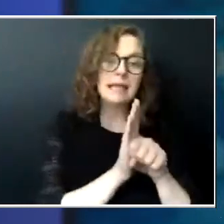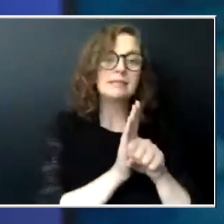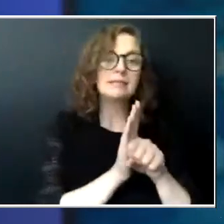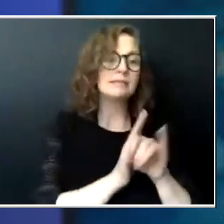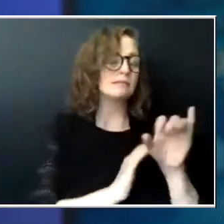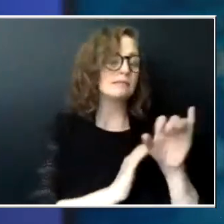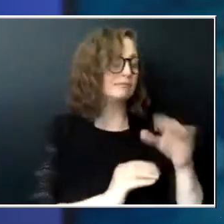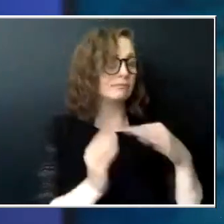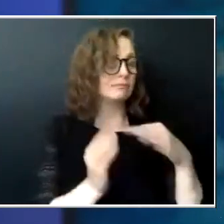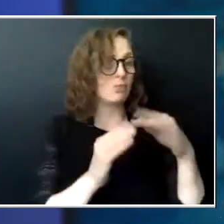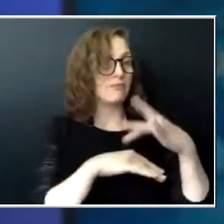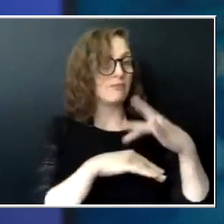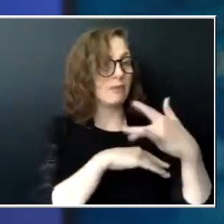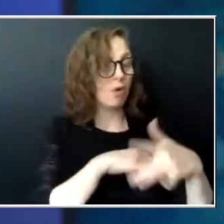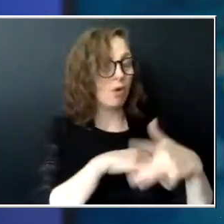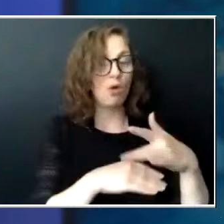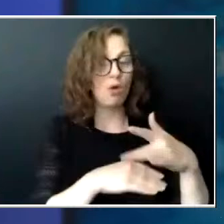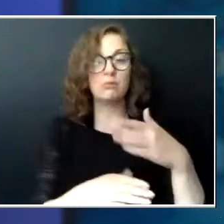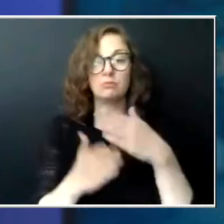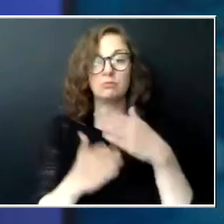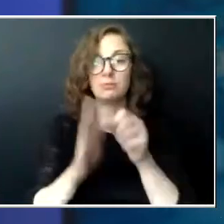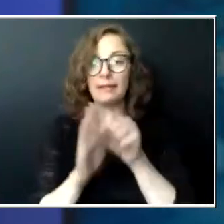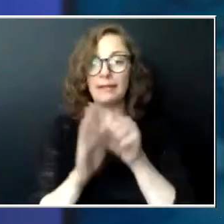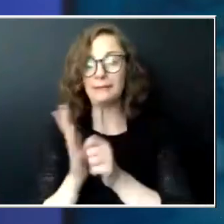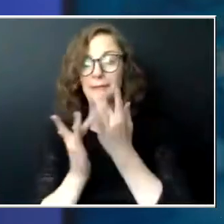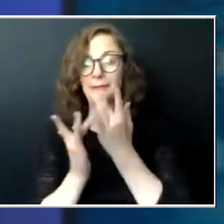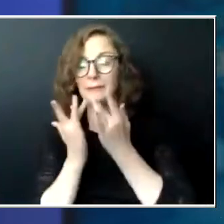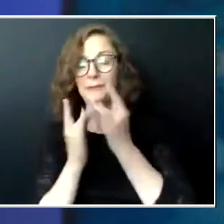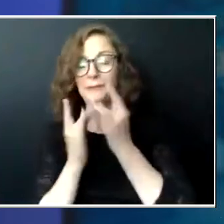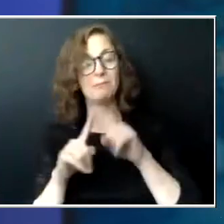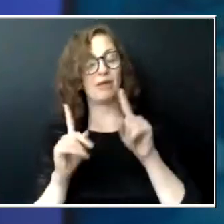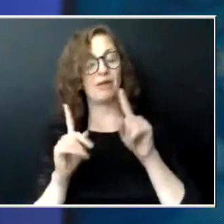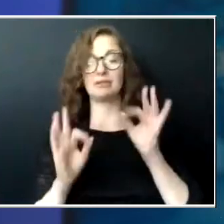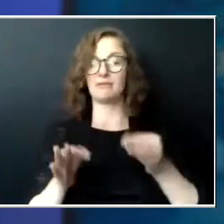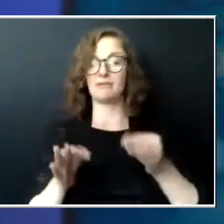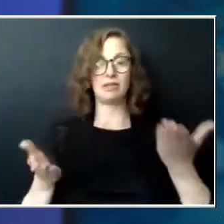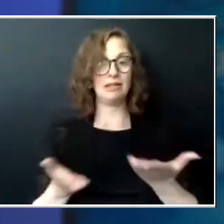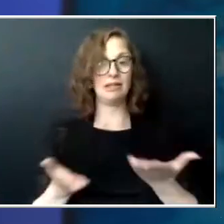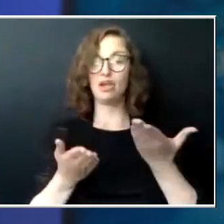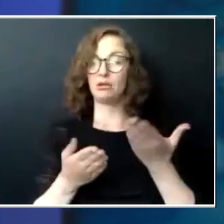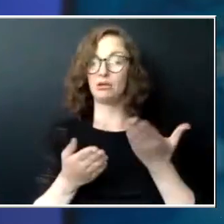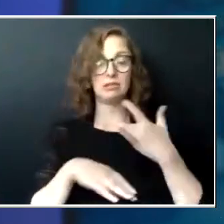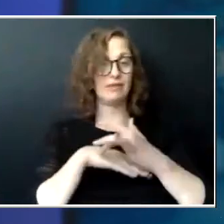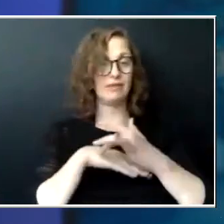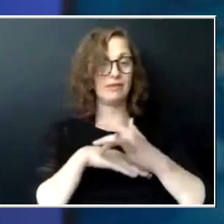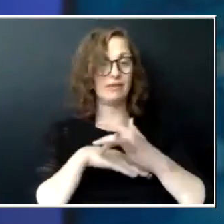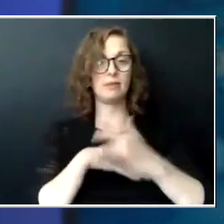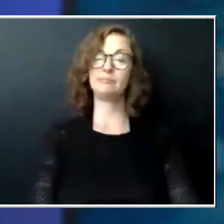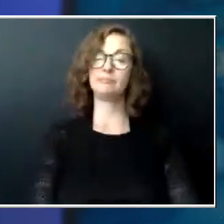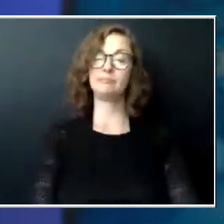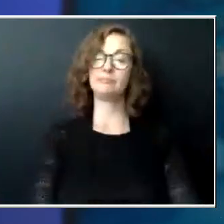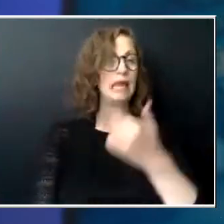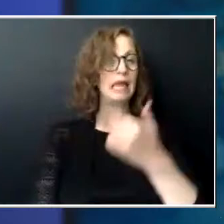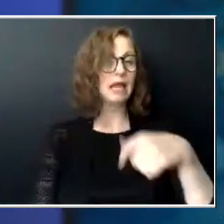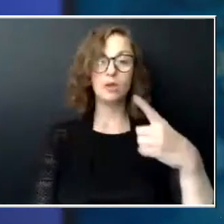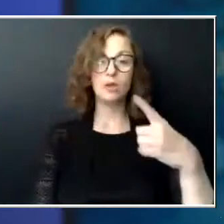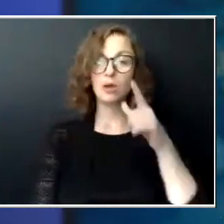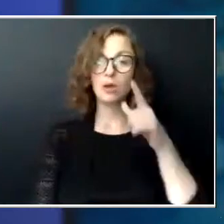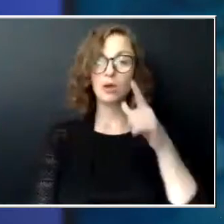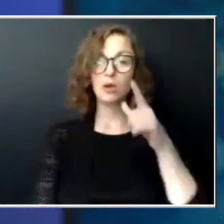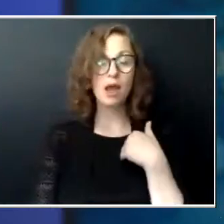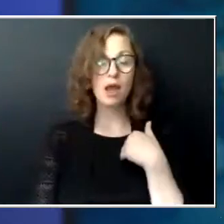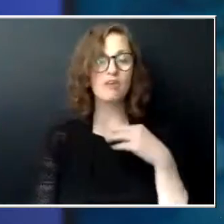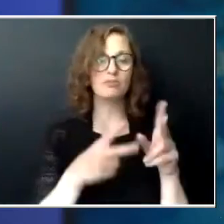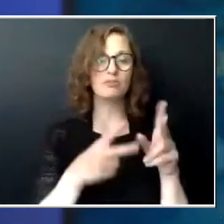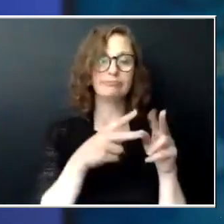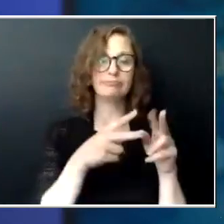it is available here. It is definitely available here, and everyone who has multiple myeloma or non-Hodgkin's